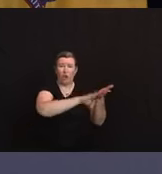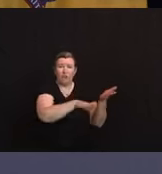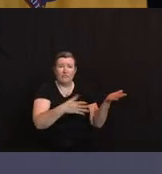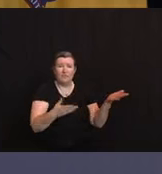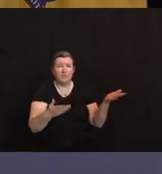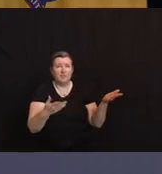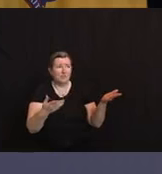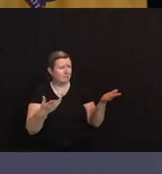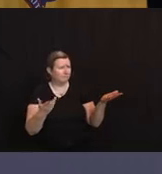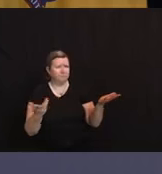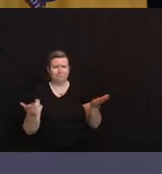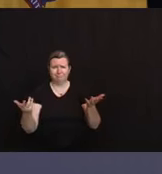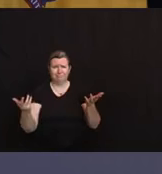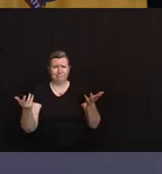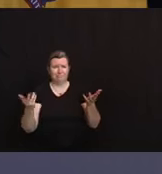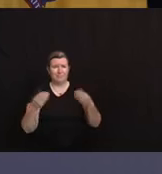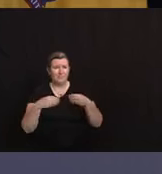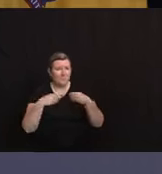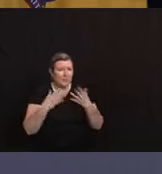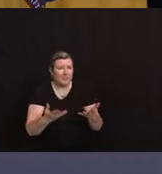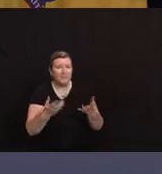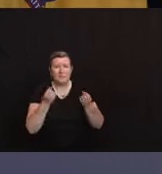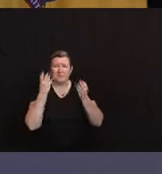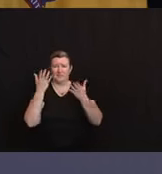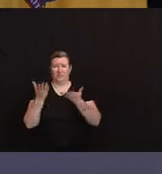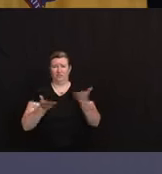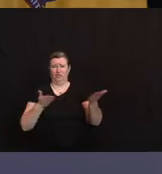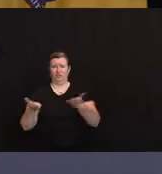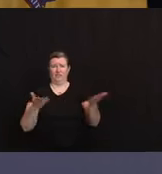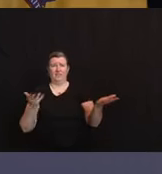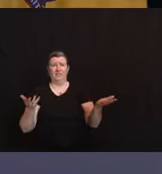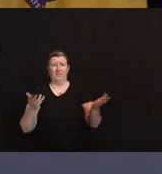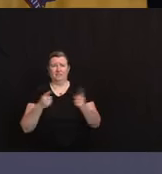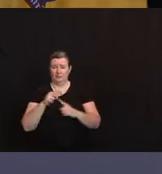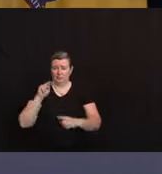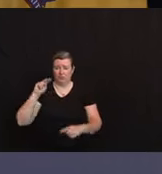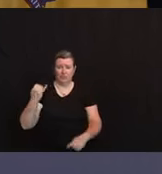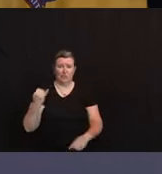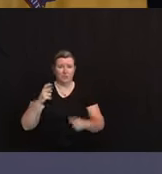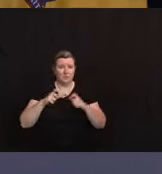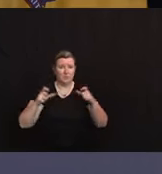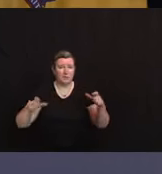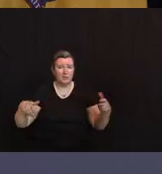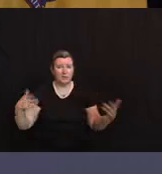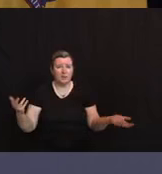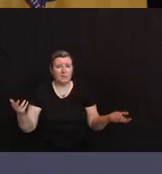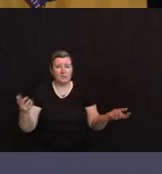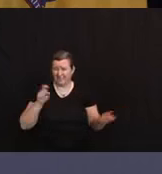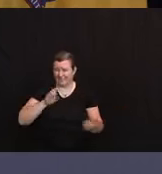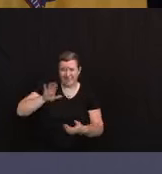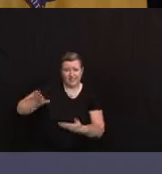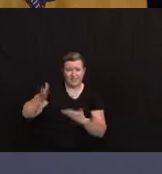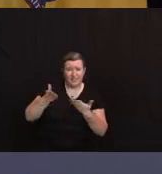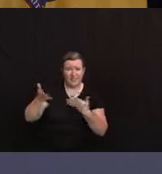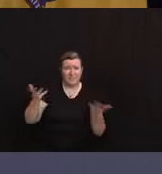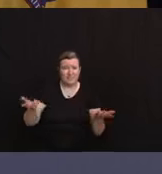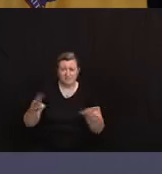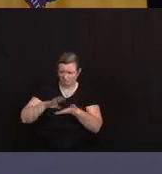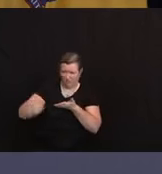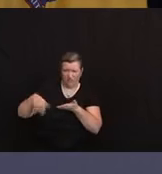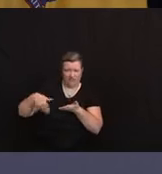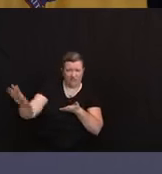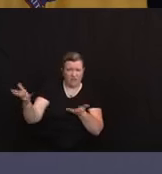our residents so desperately need, where is it written? Who thinks that laying them